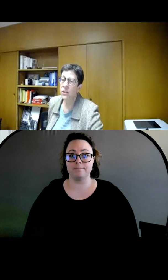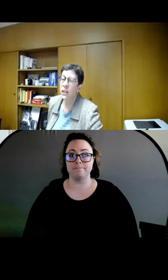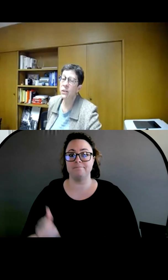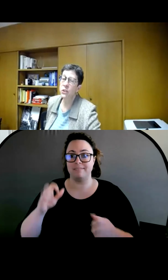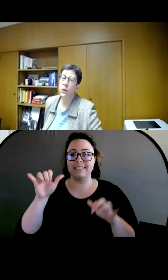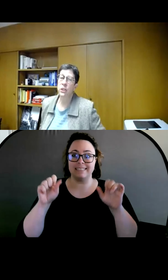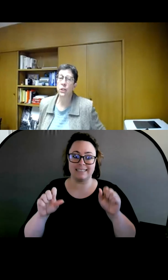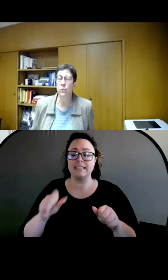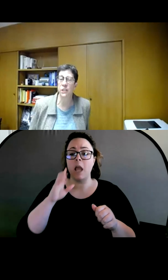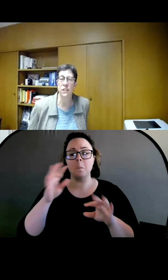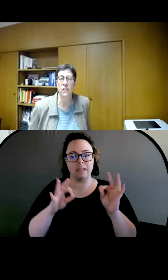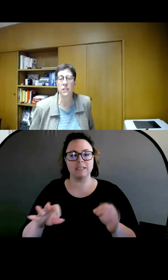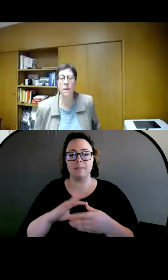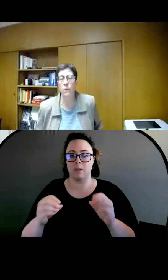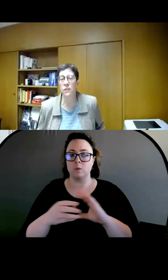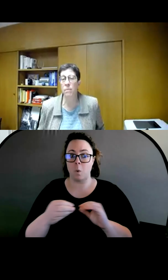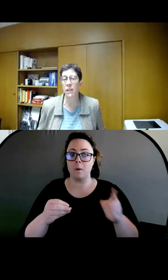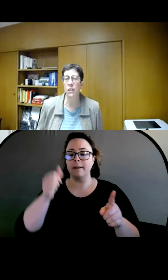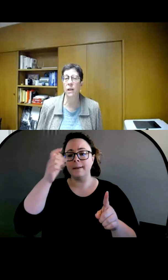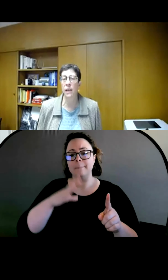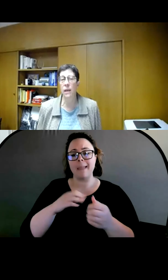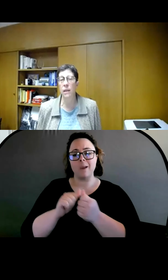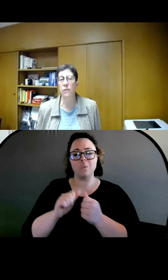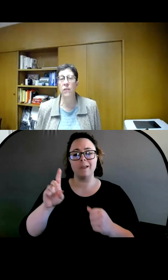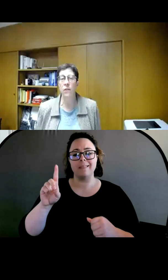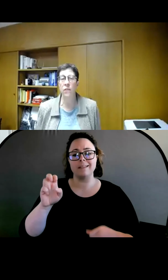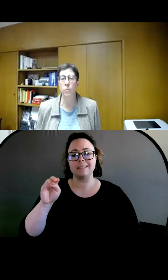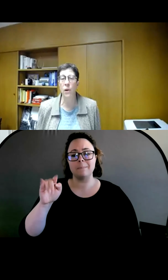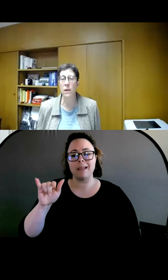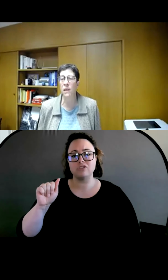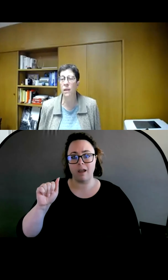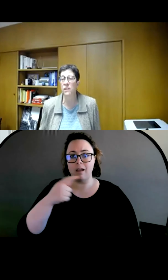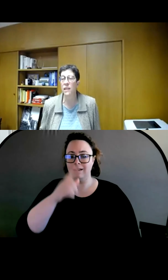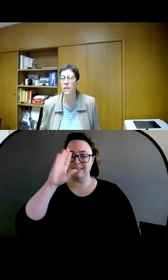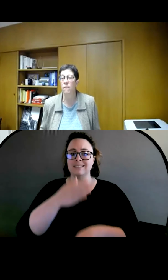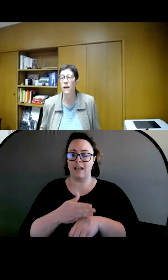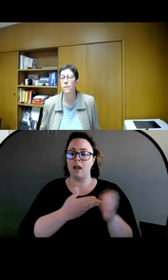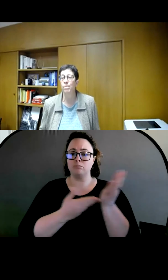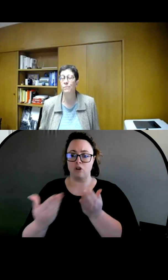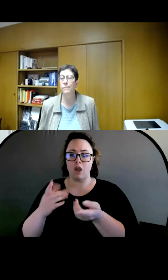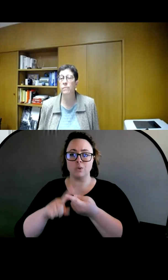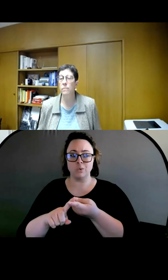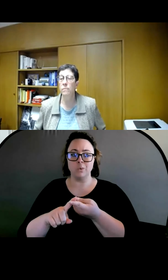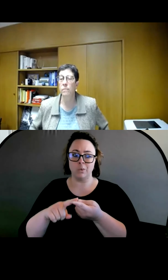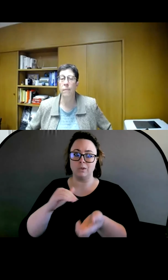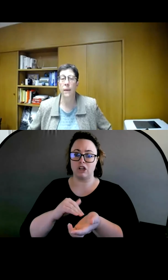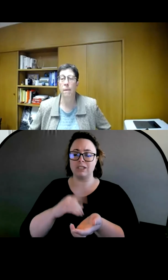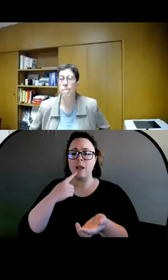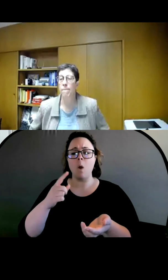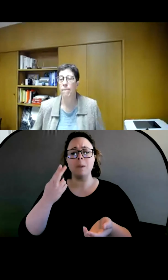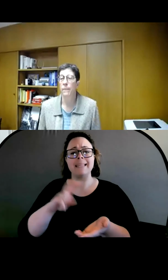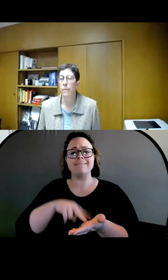And I'll tell you the story too, which is this is a man with dementia, and his sons brought him in saying that he fell.